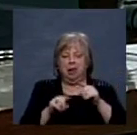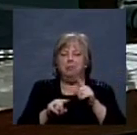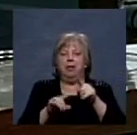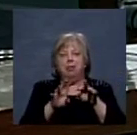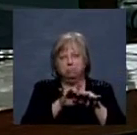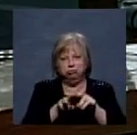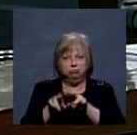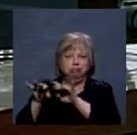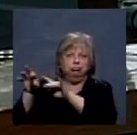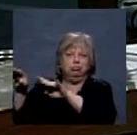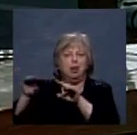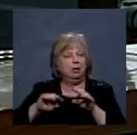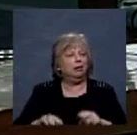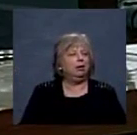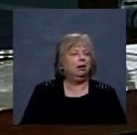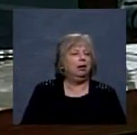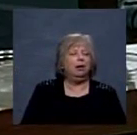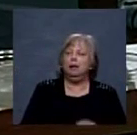on.